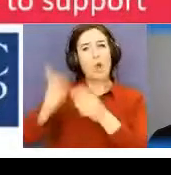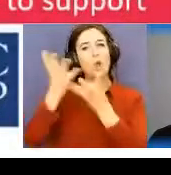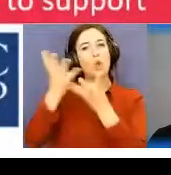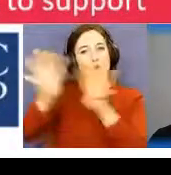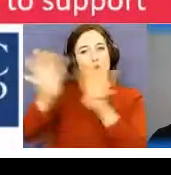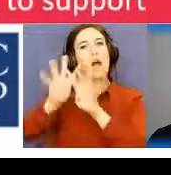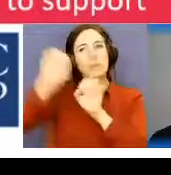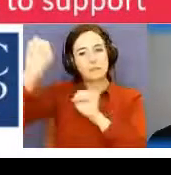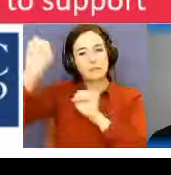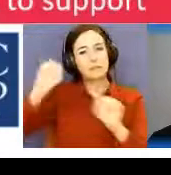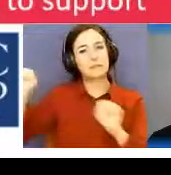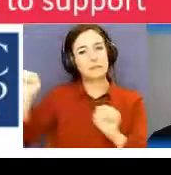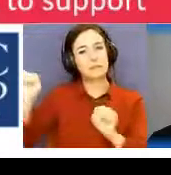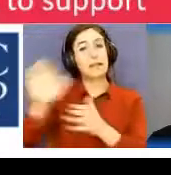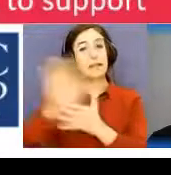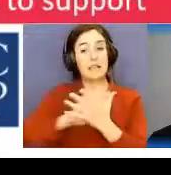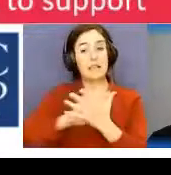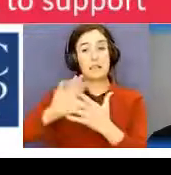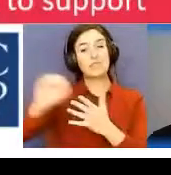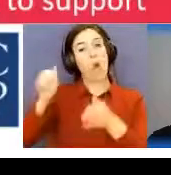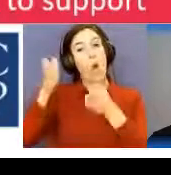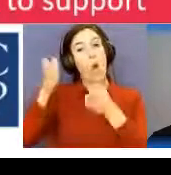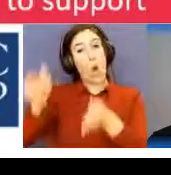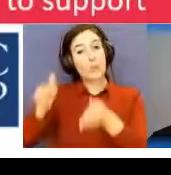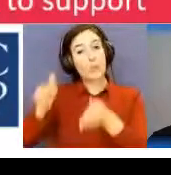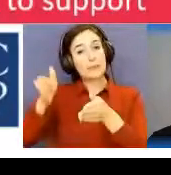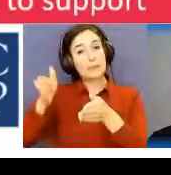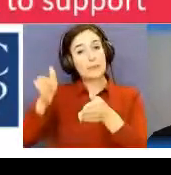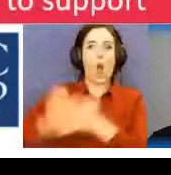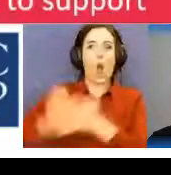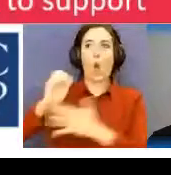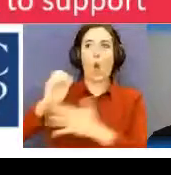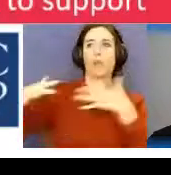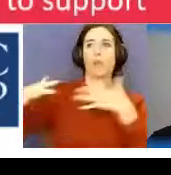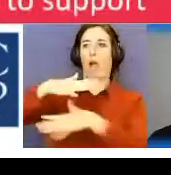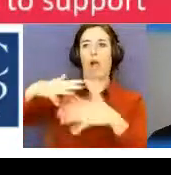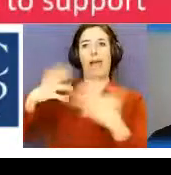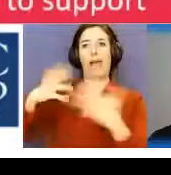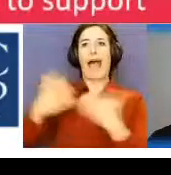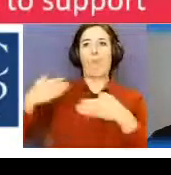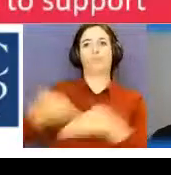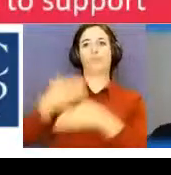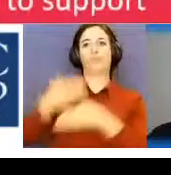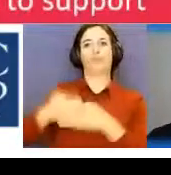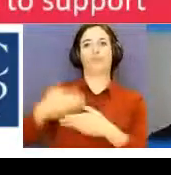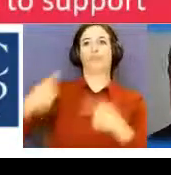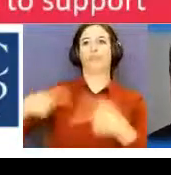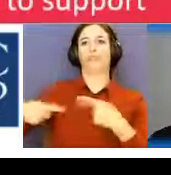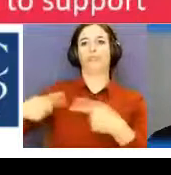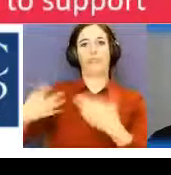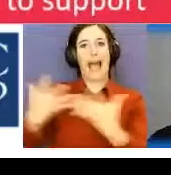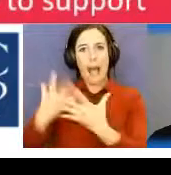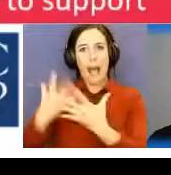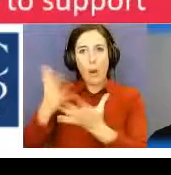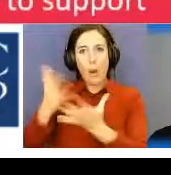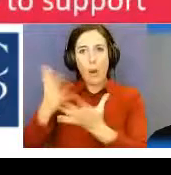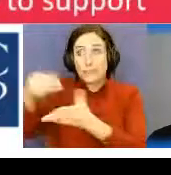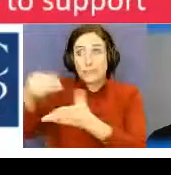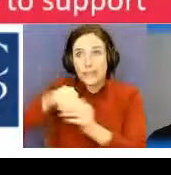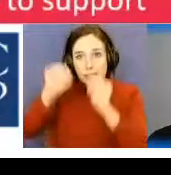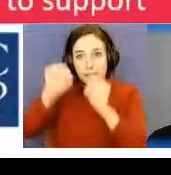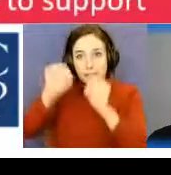physical activity into the culture of how a hospital operates. And what do we learn from that? And how can you transfer that to another